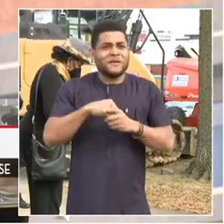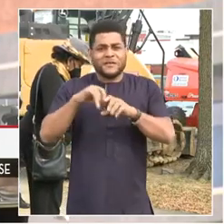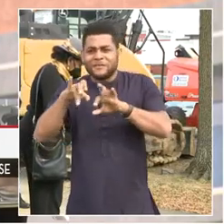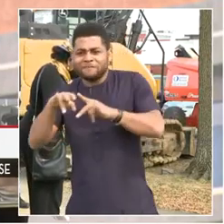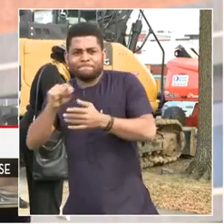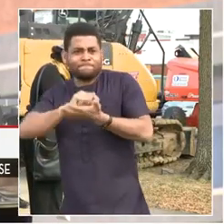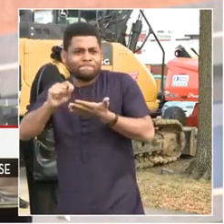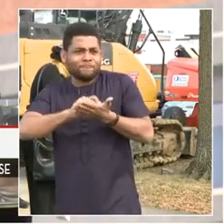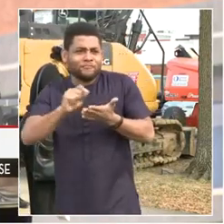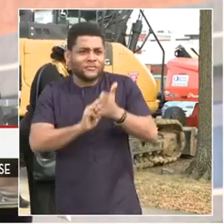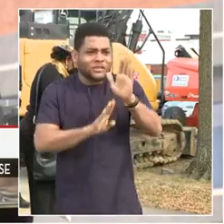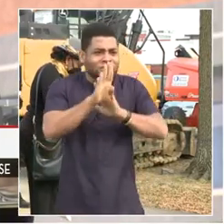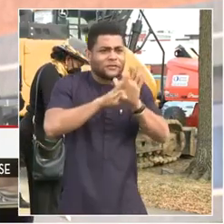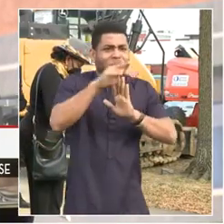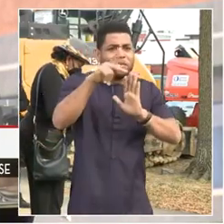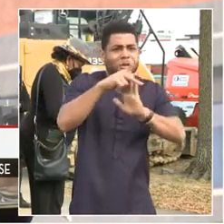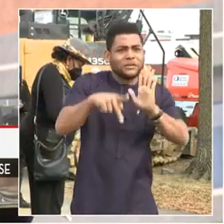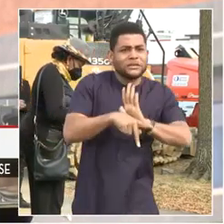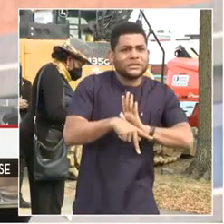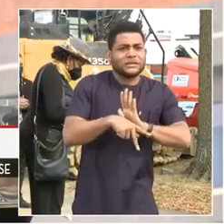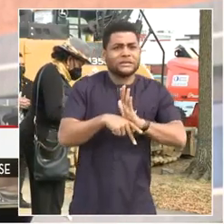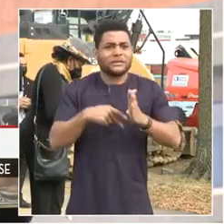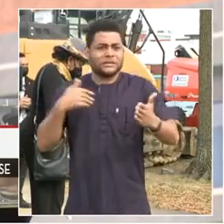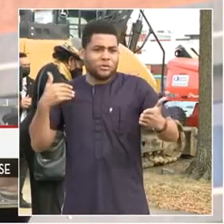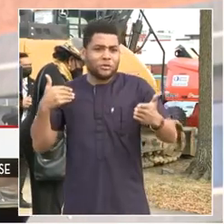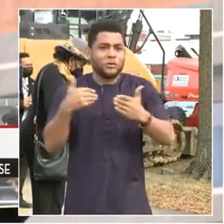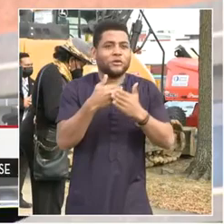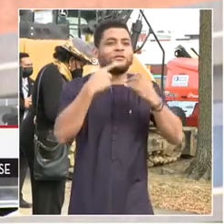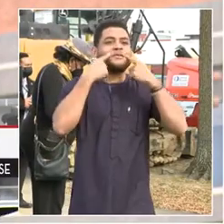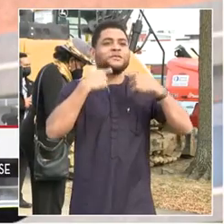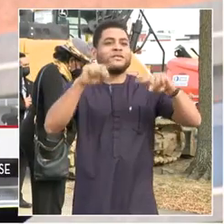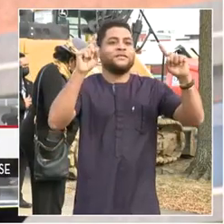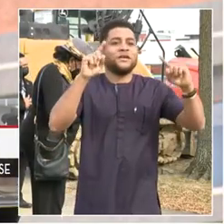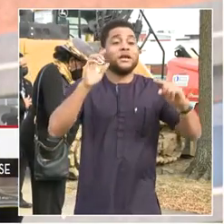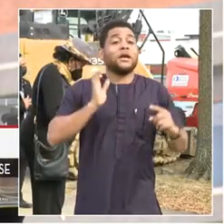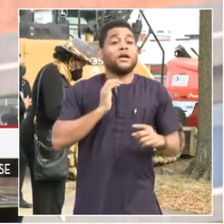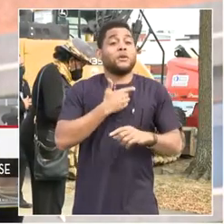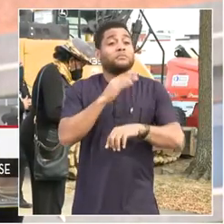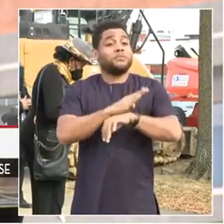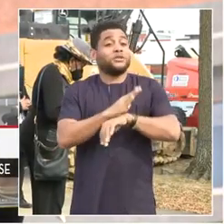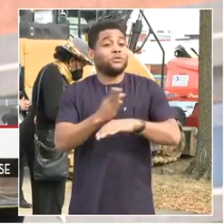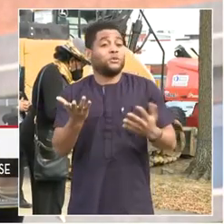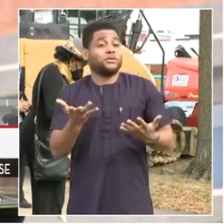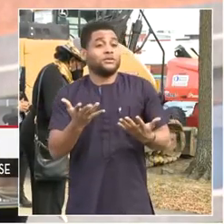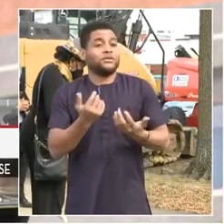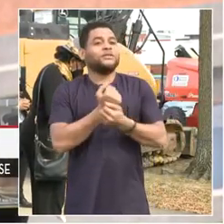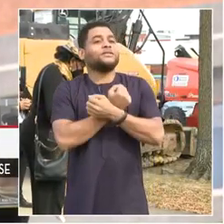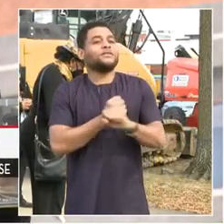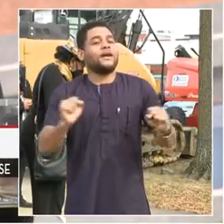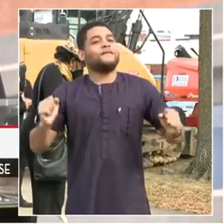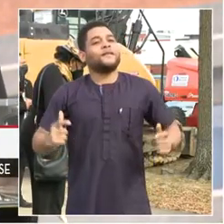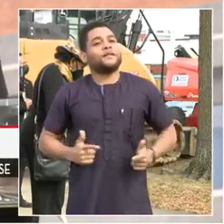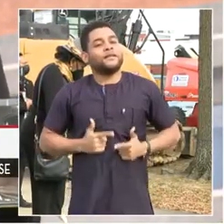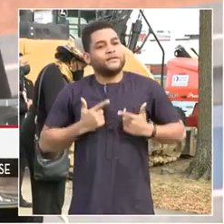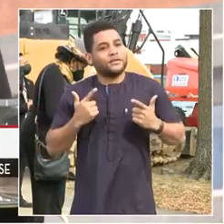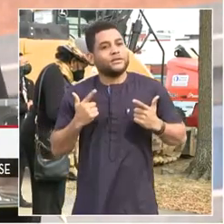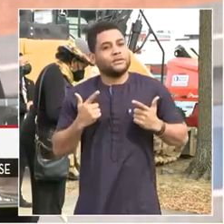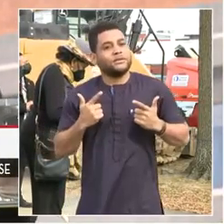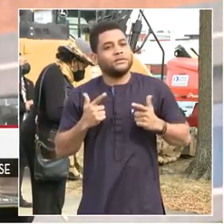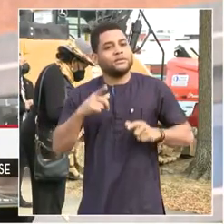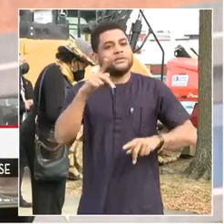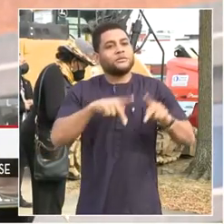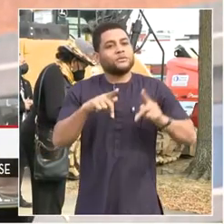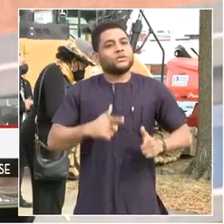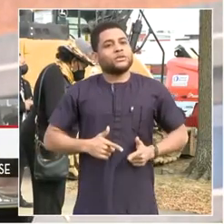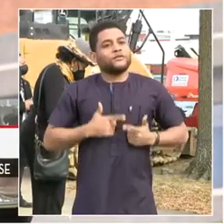today, because we're really in the business of saving lives. While we're talking about a hospital right here, it's really about the lives that's going to go here. And maybe a